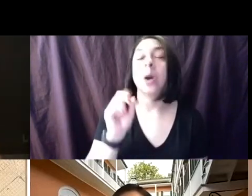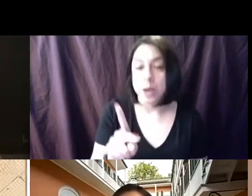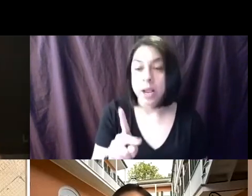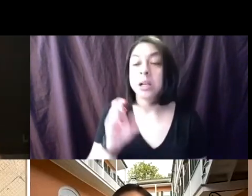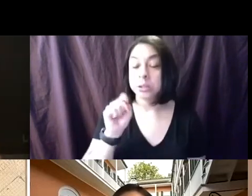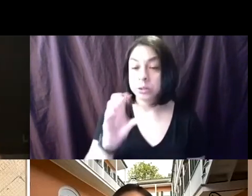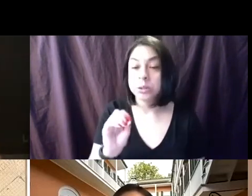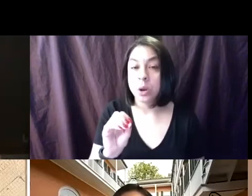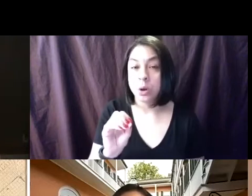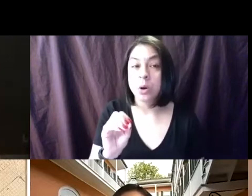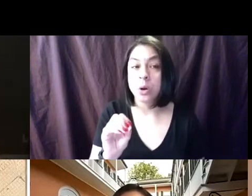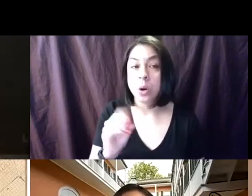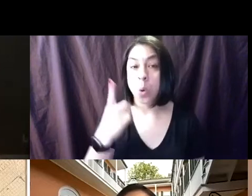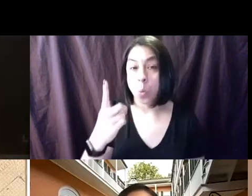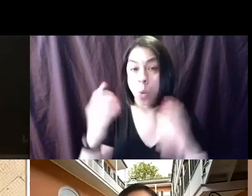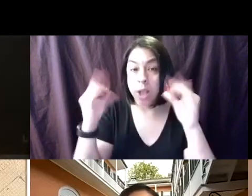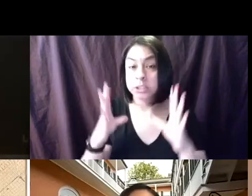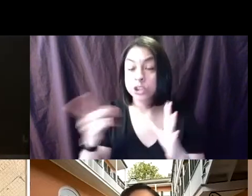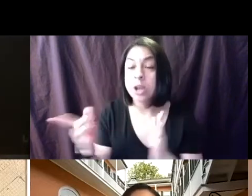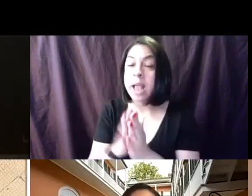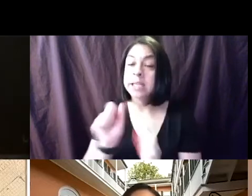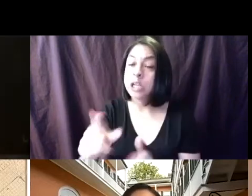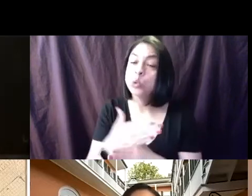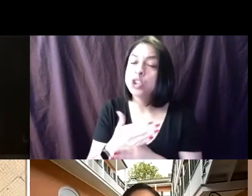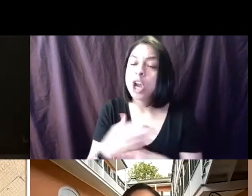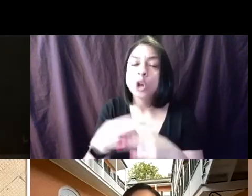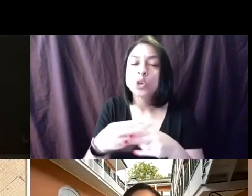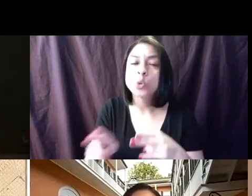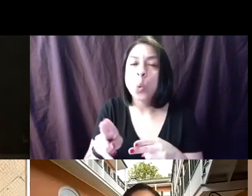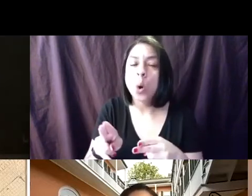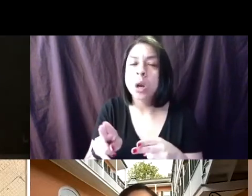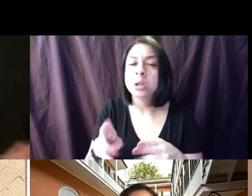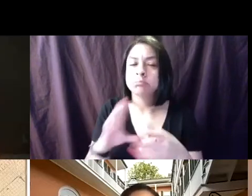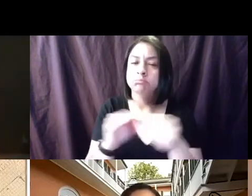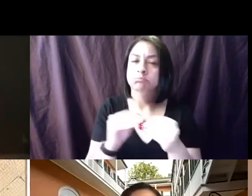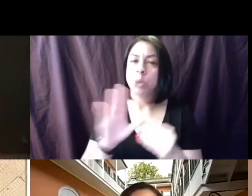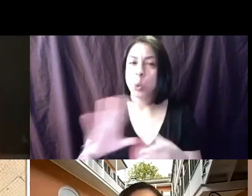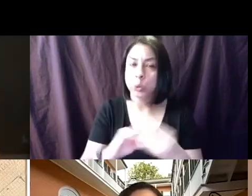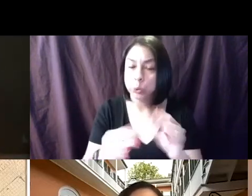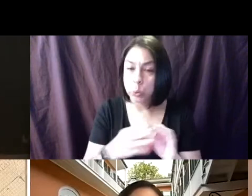From one teacher, we've asked, can you share a very short version of your story? And then we